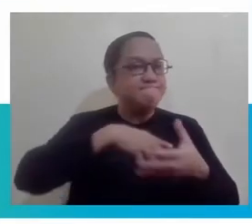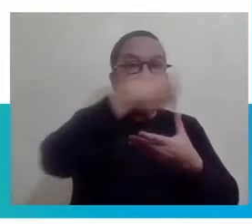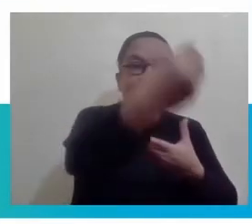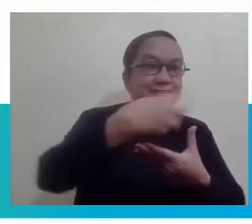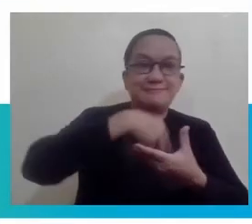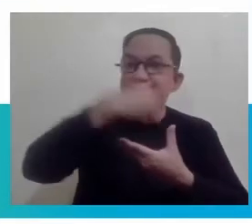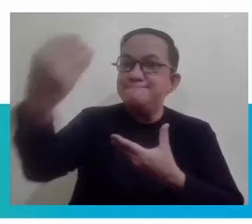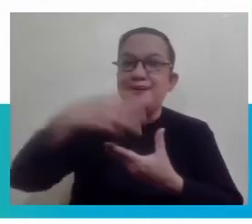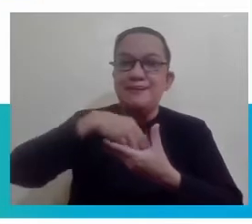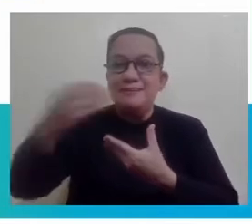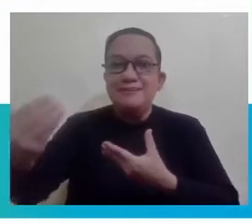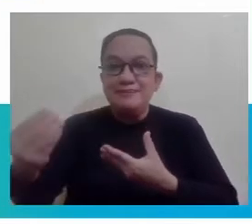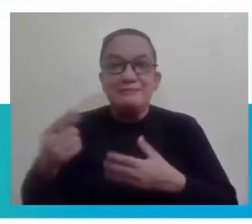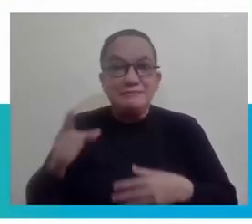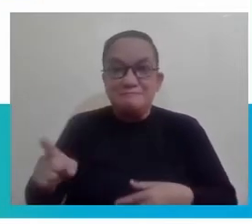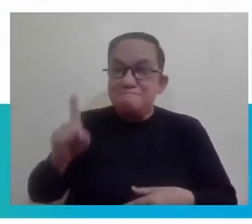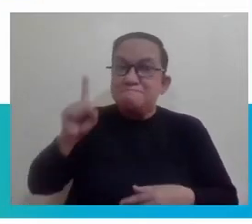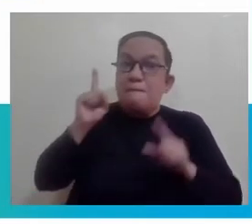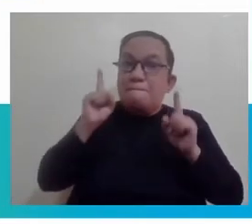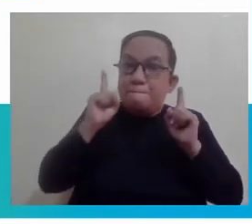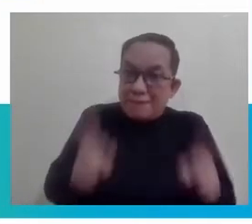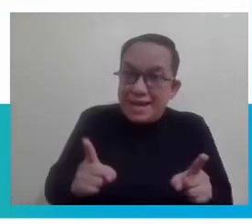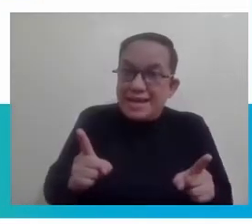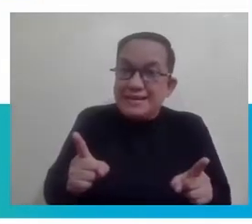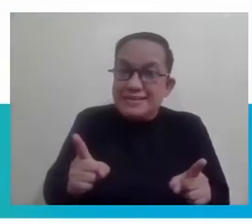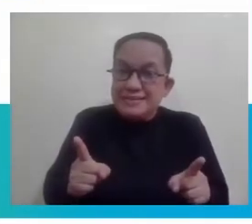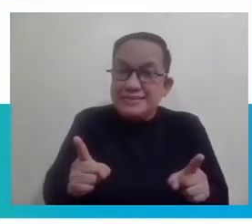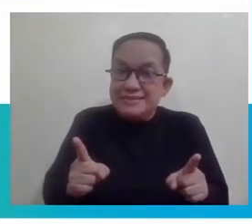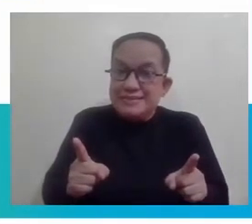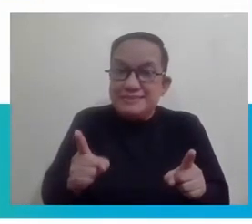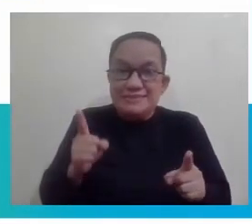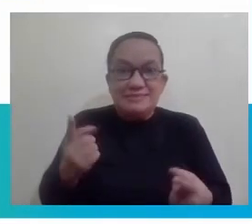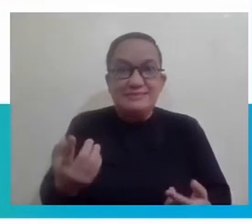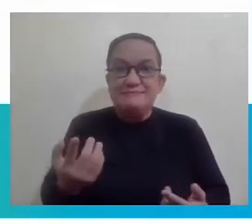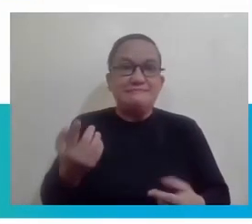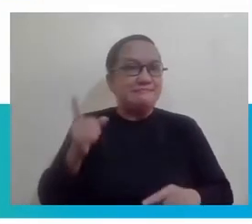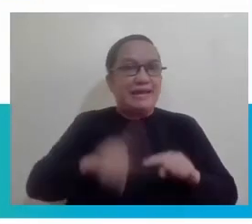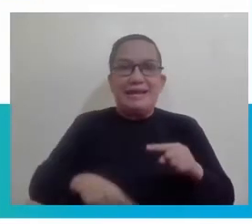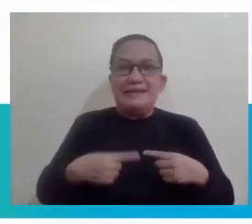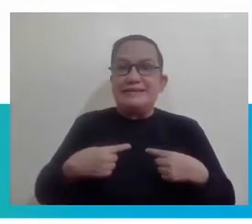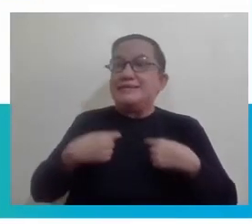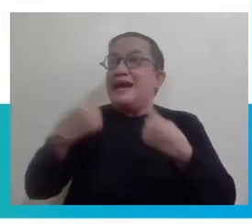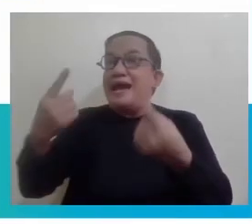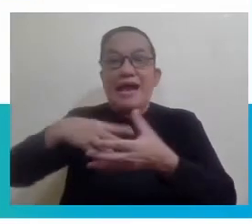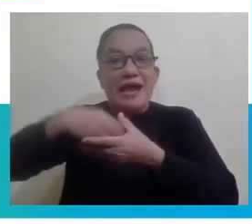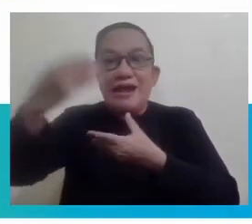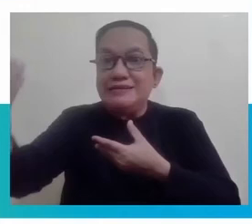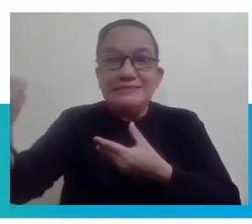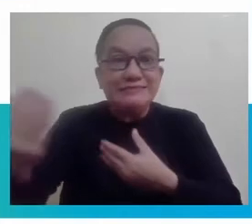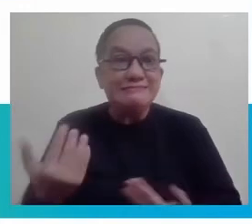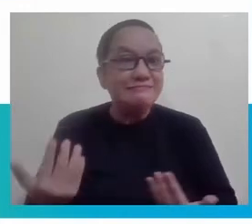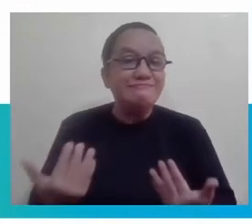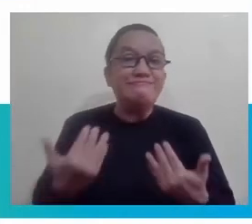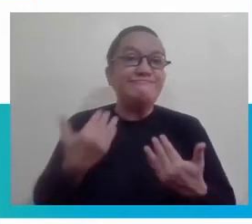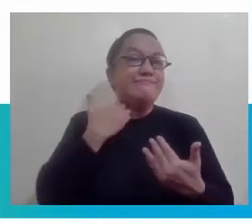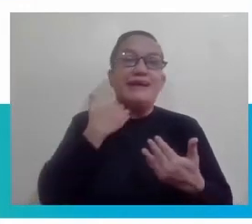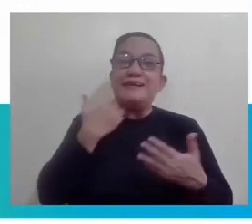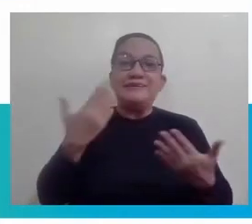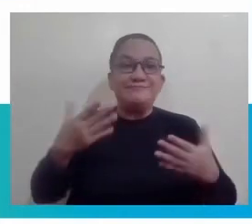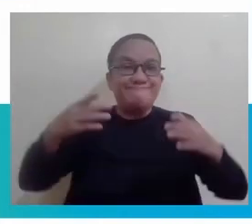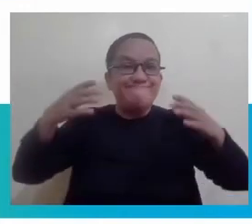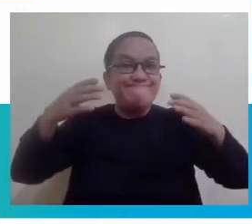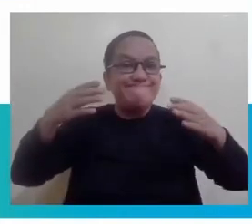can go to do our market. And the class flow for us is very